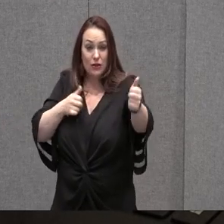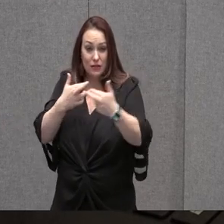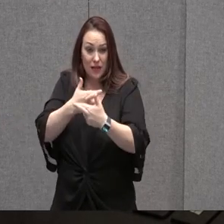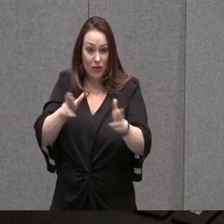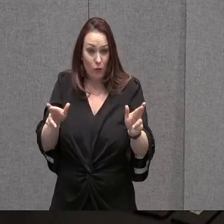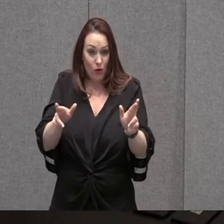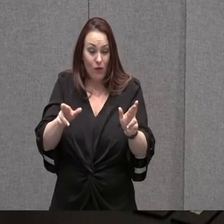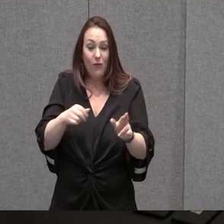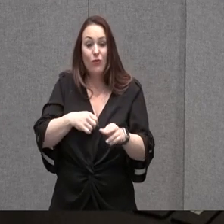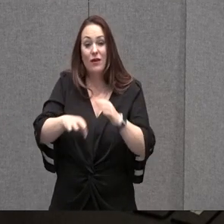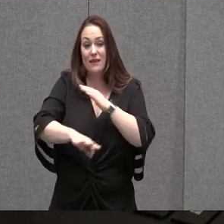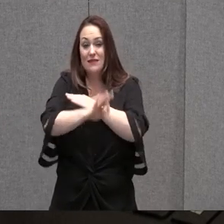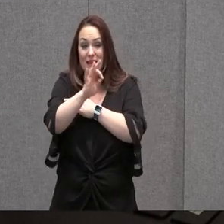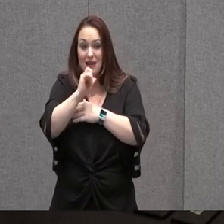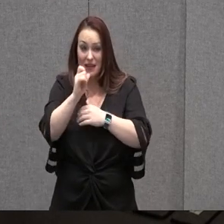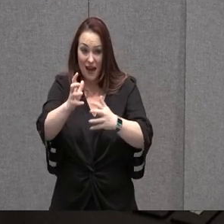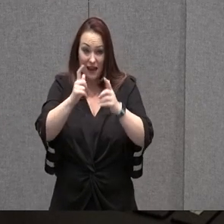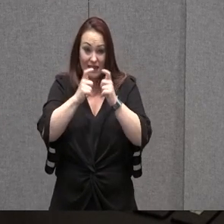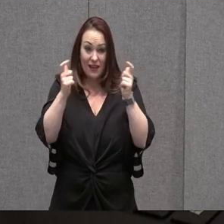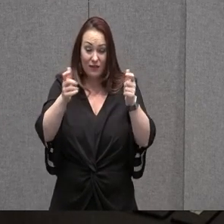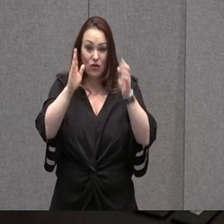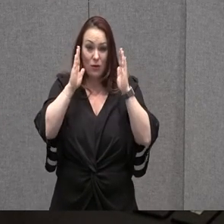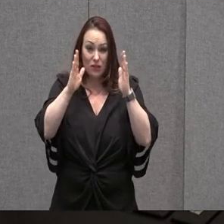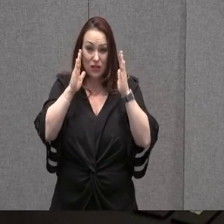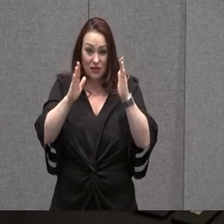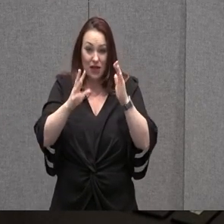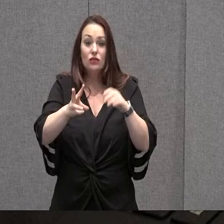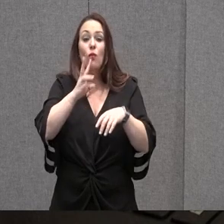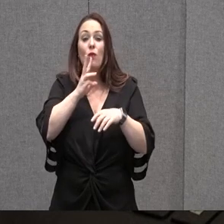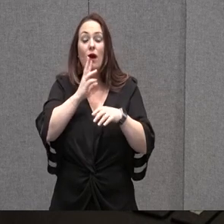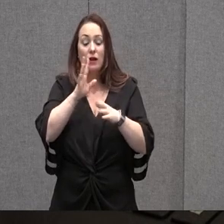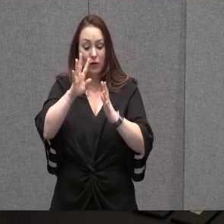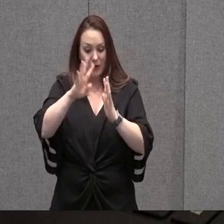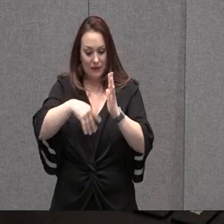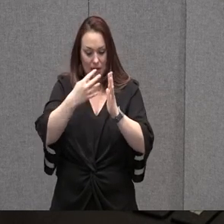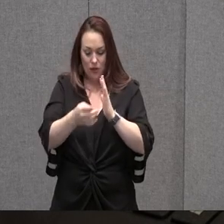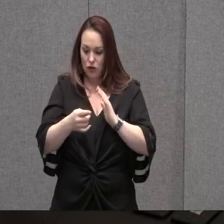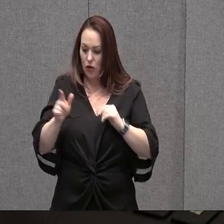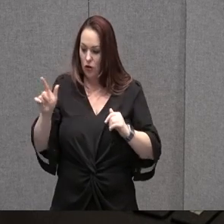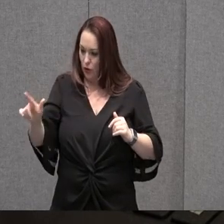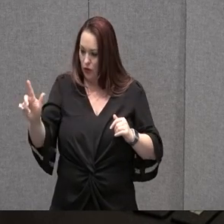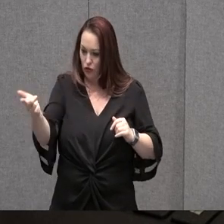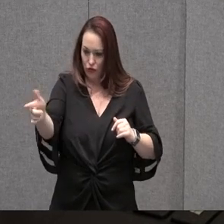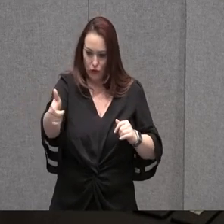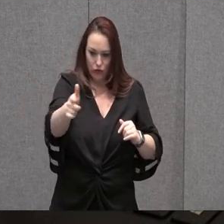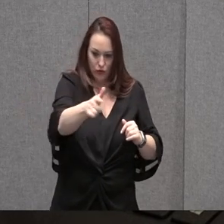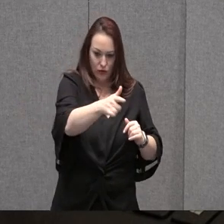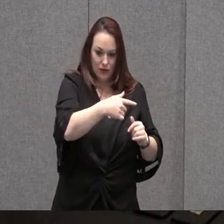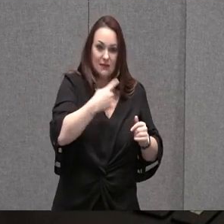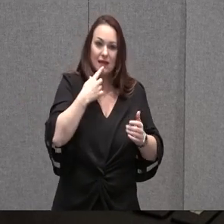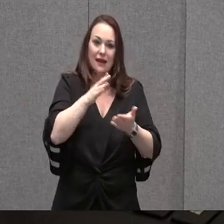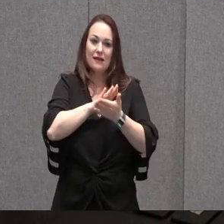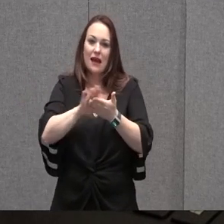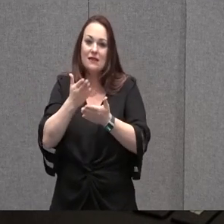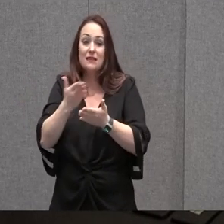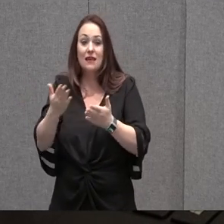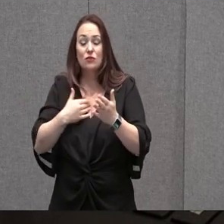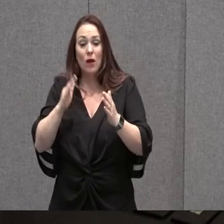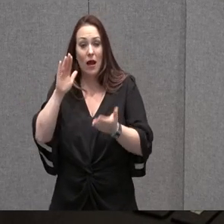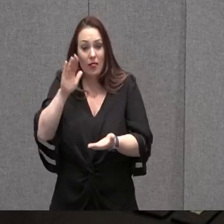much attention. We made a watering schedule and took turns saying lots of nice things to our little sprout of